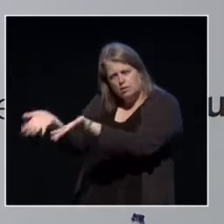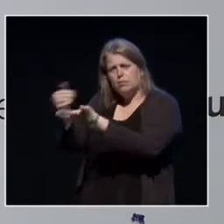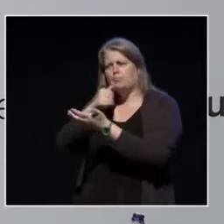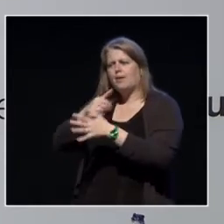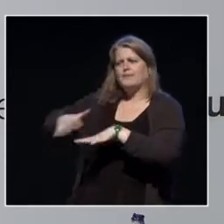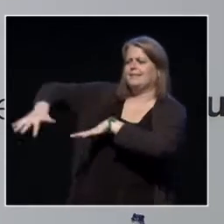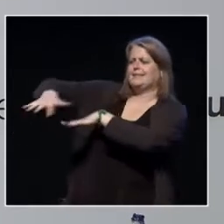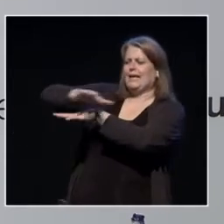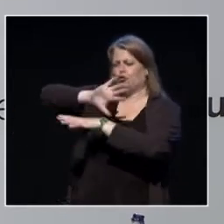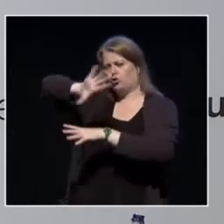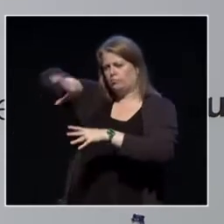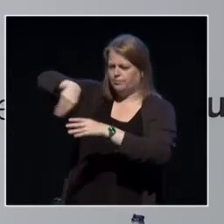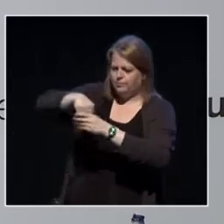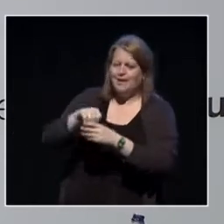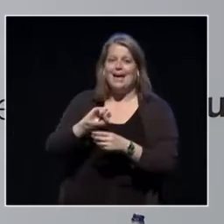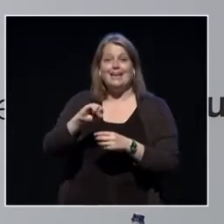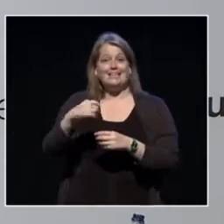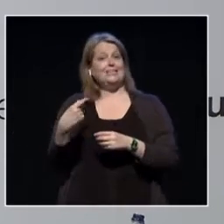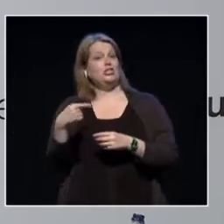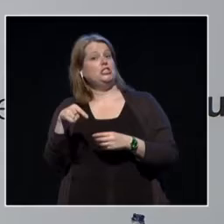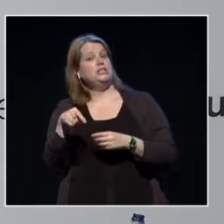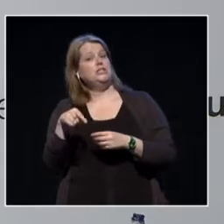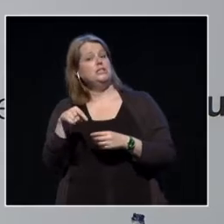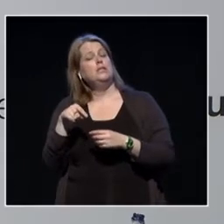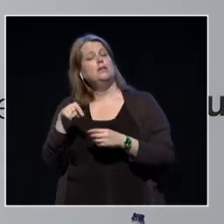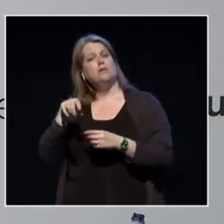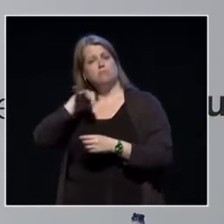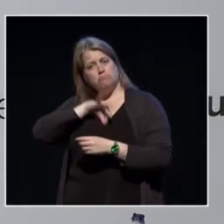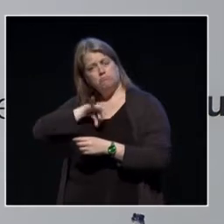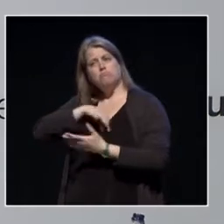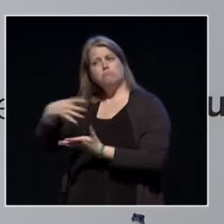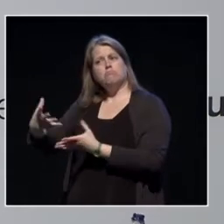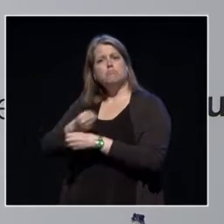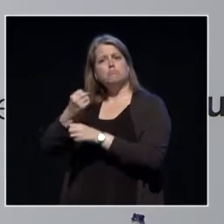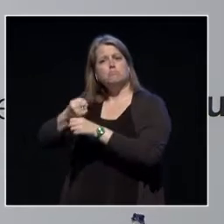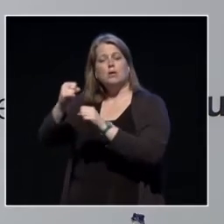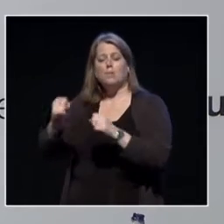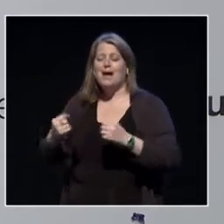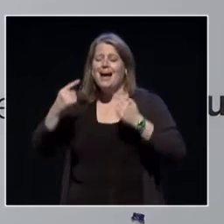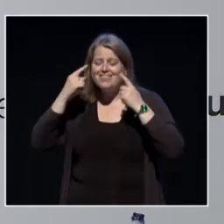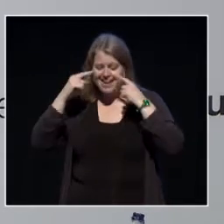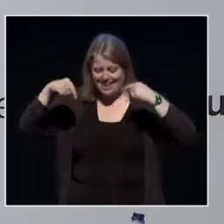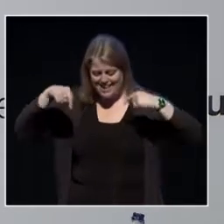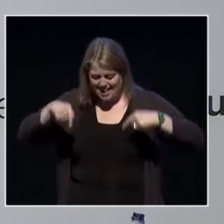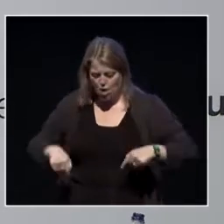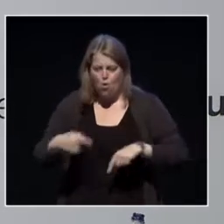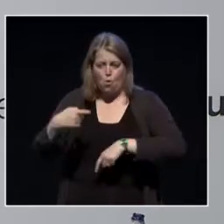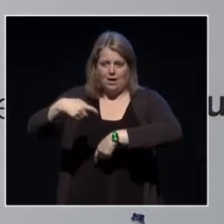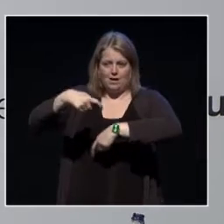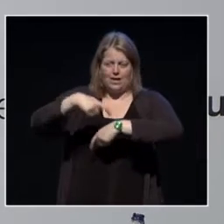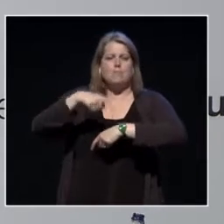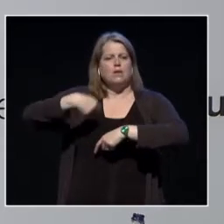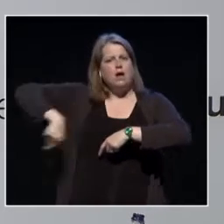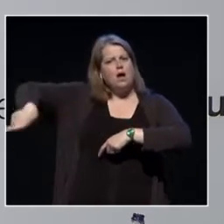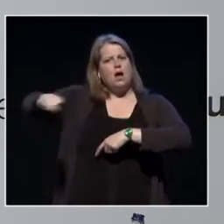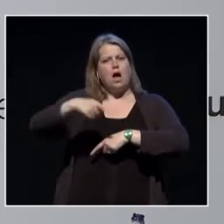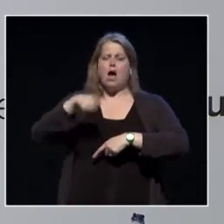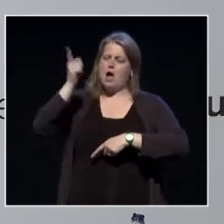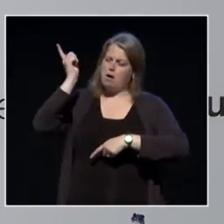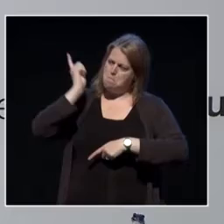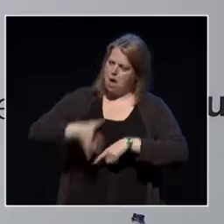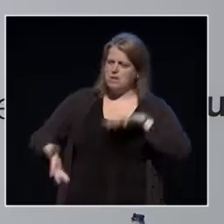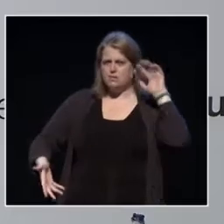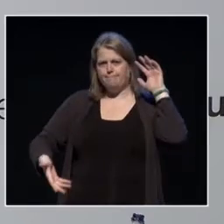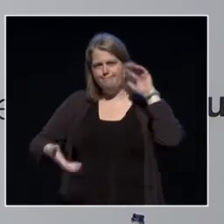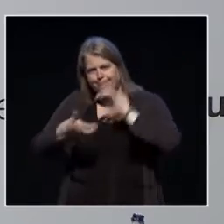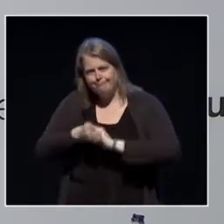SDGs in the course of making profits. And I believe that it's time we commit. It's time we commit to be